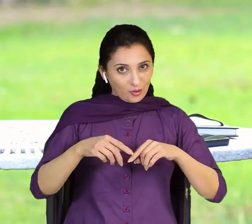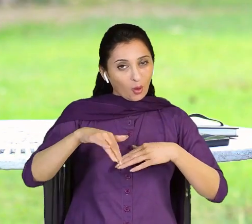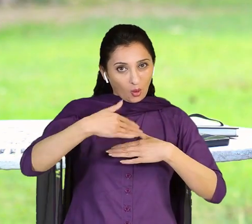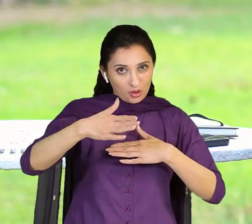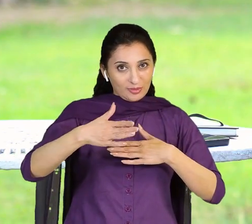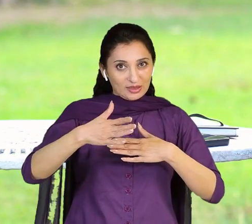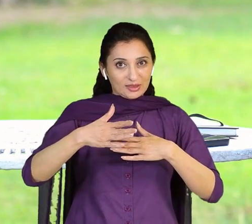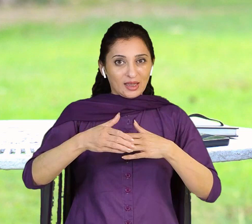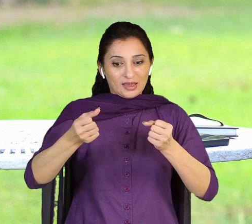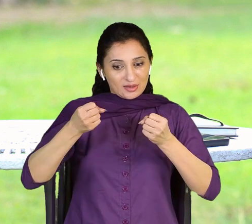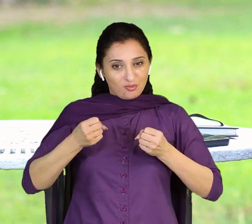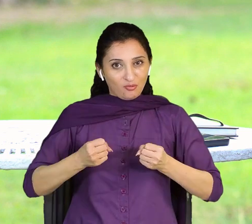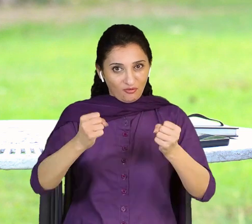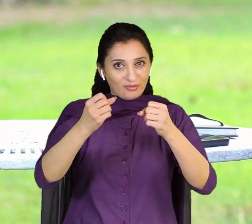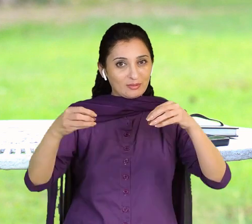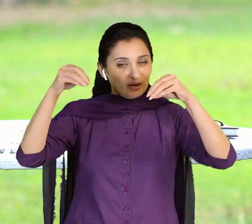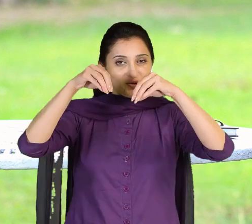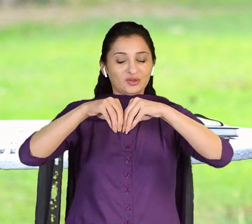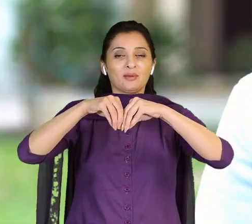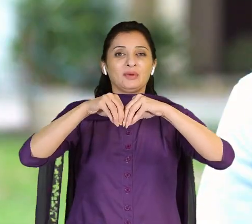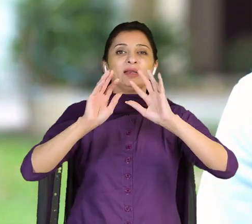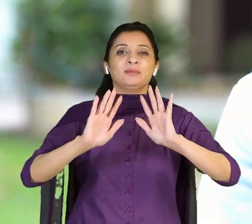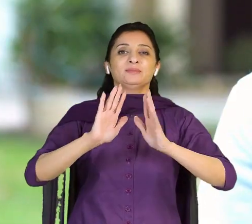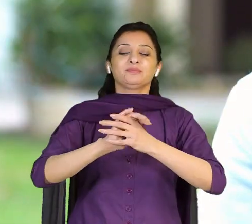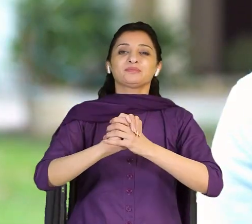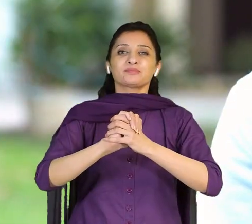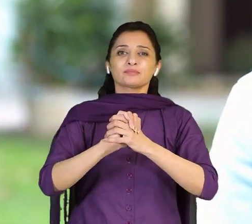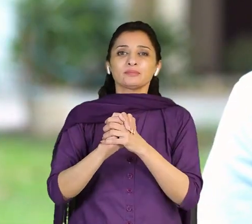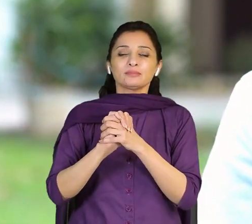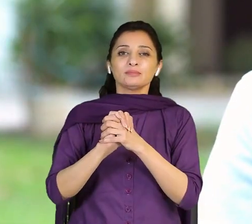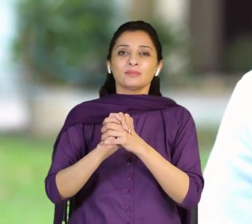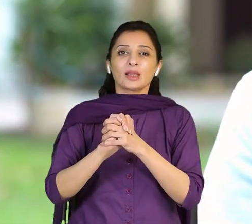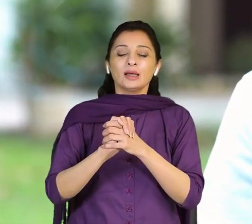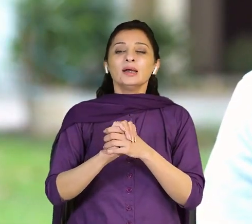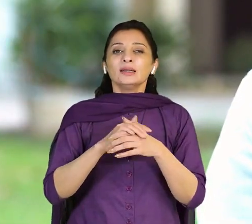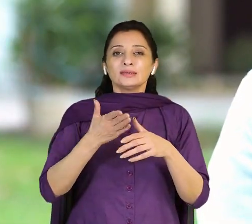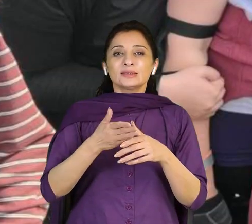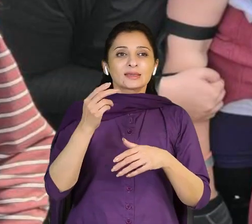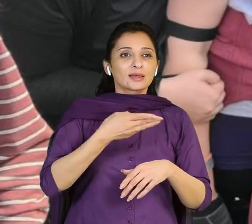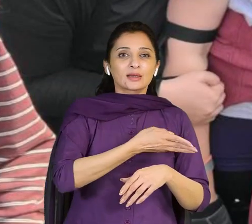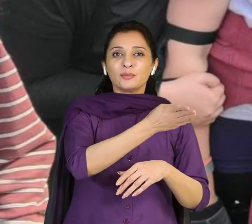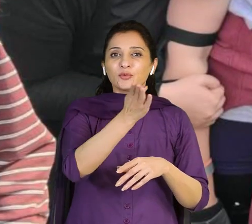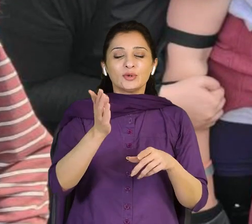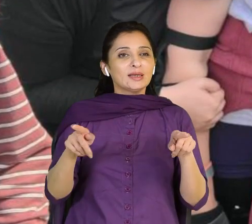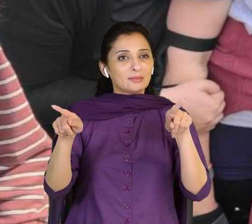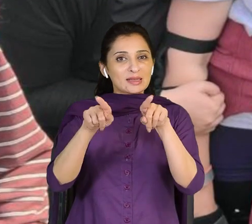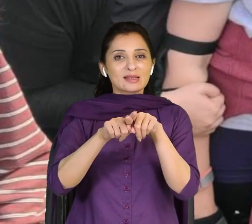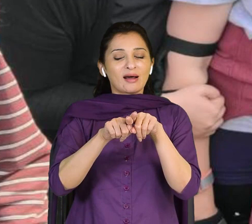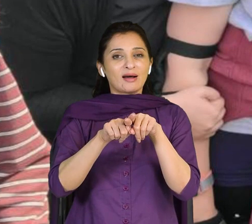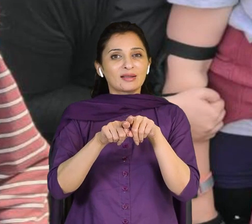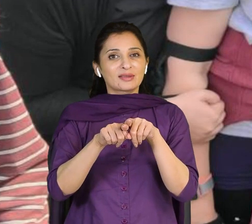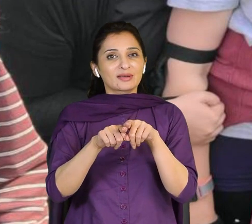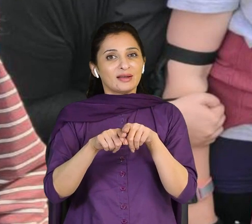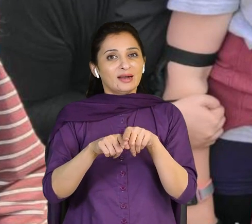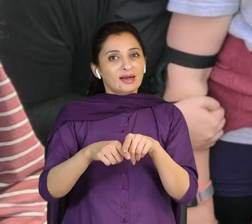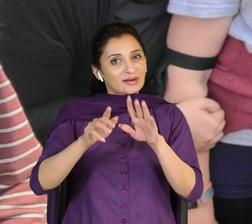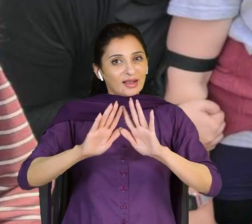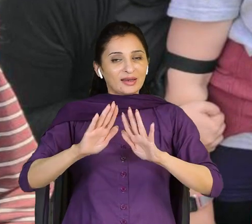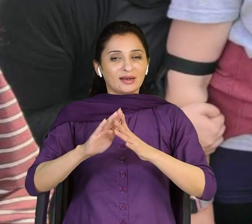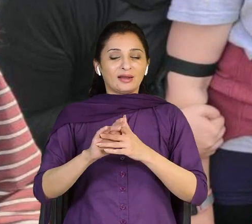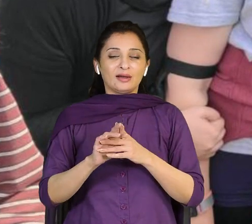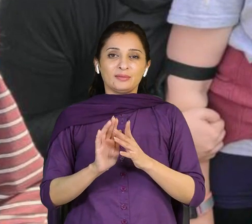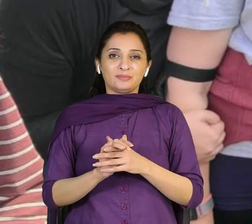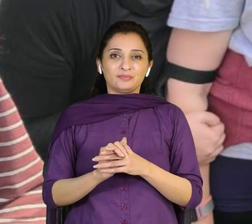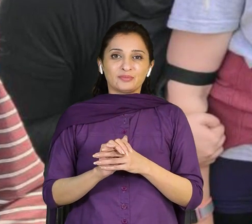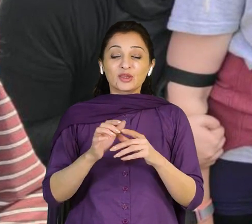many people can also account for, there are a lot of other things that can account for in this movement that we have started. Other than, let's talk about community